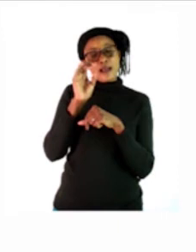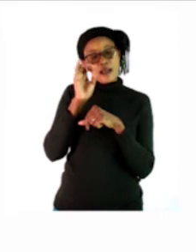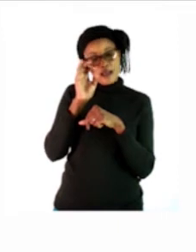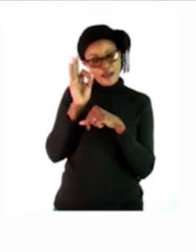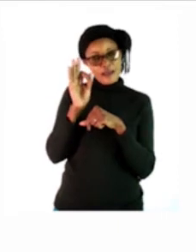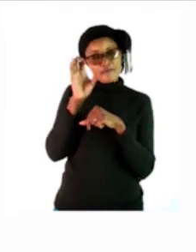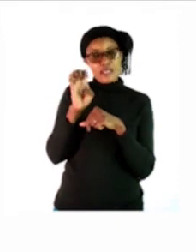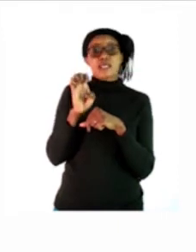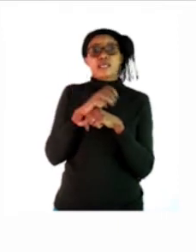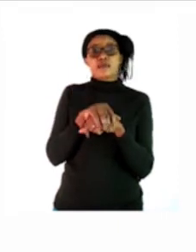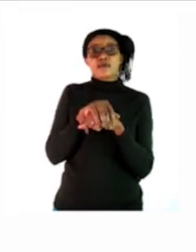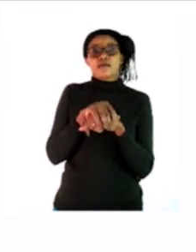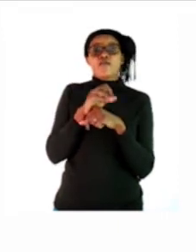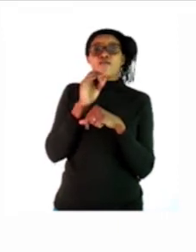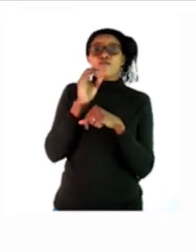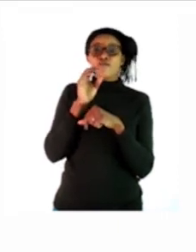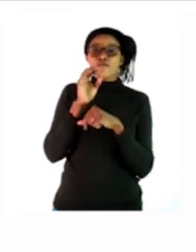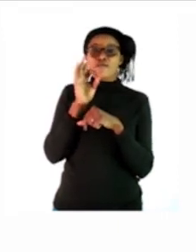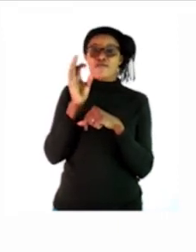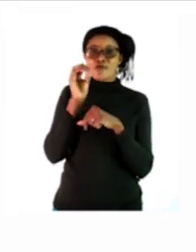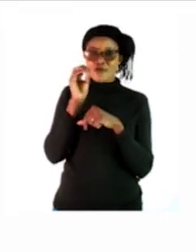Then we have for,